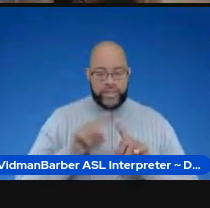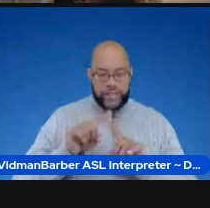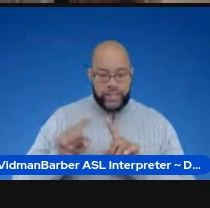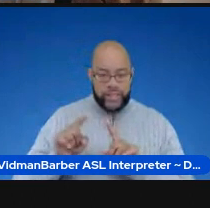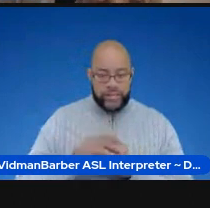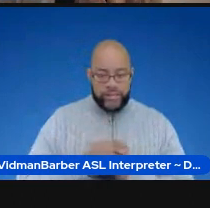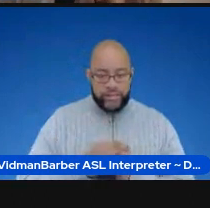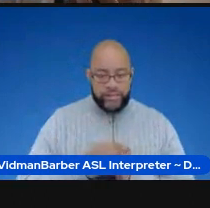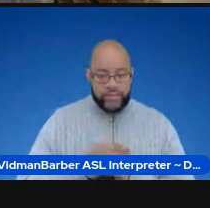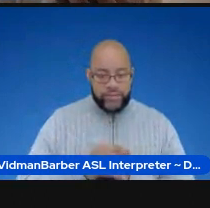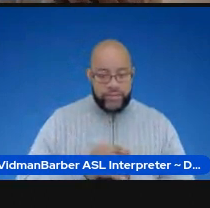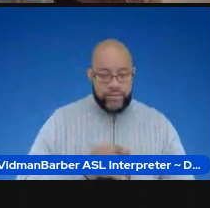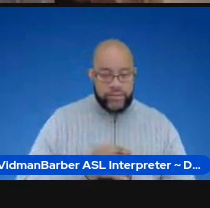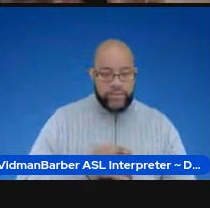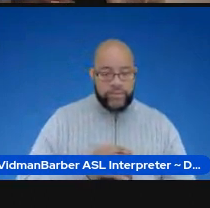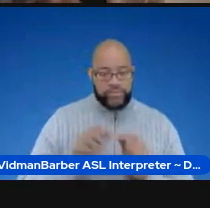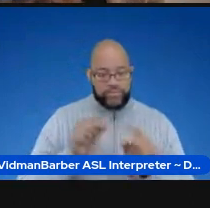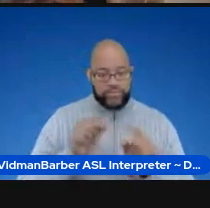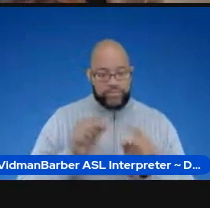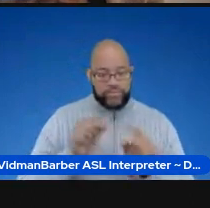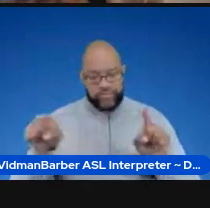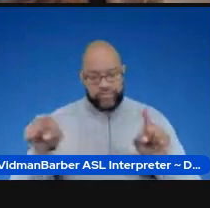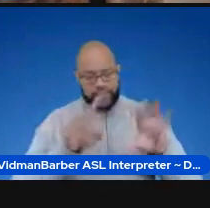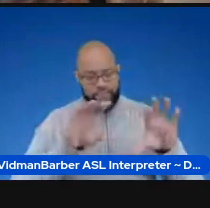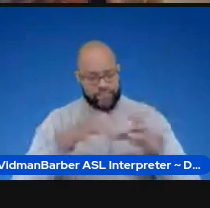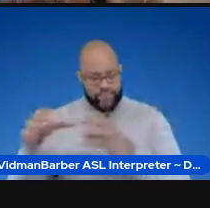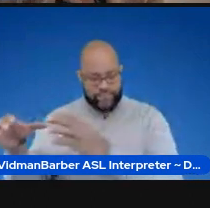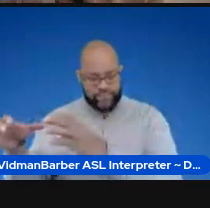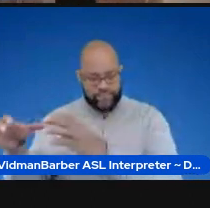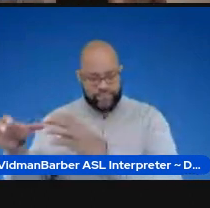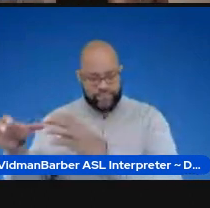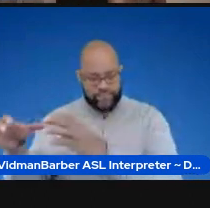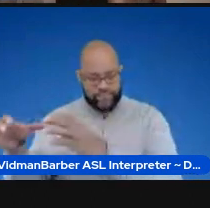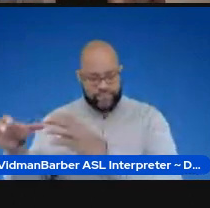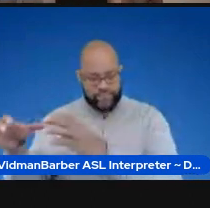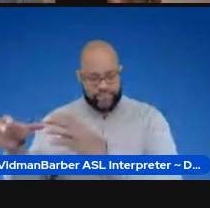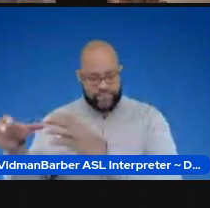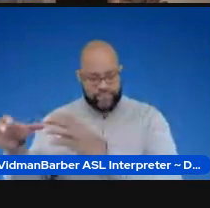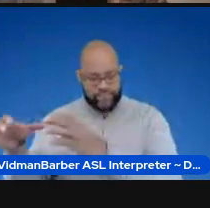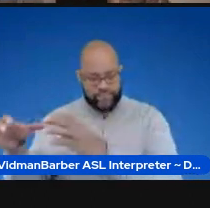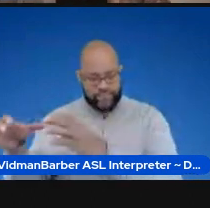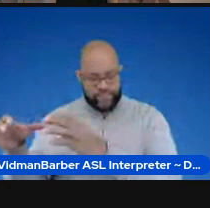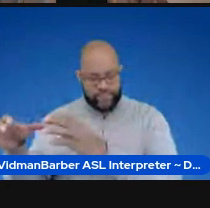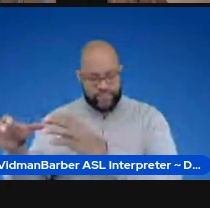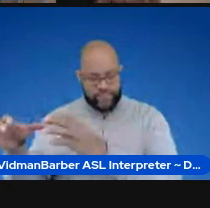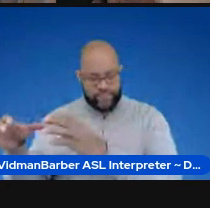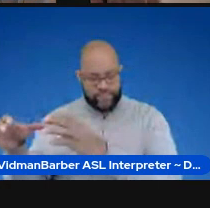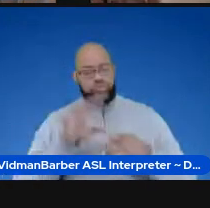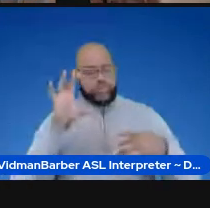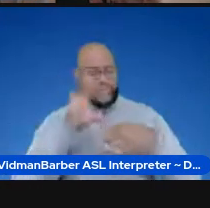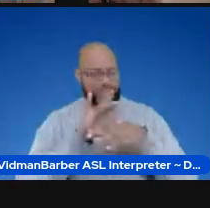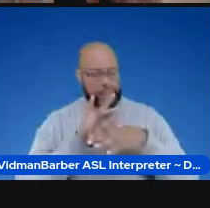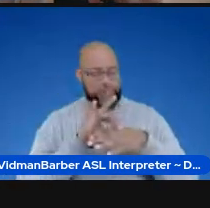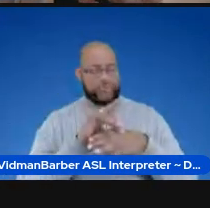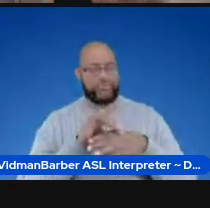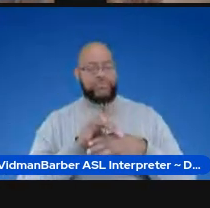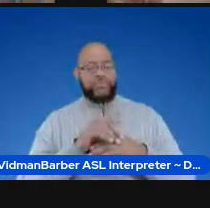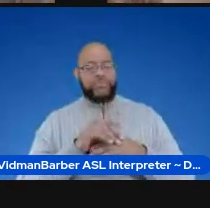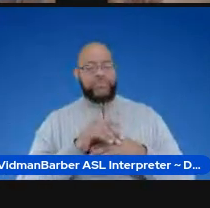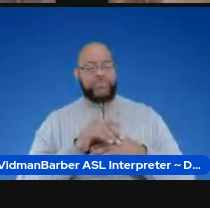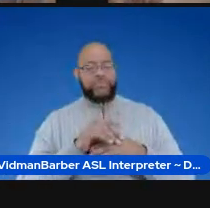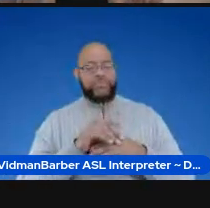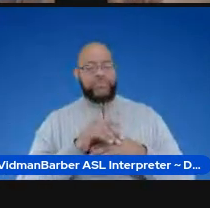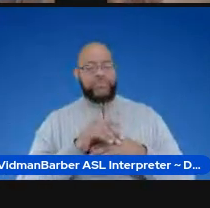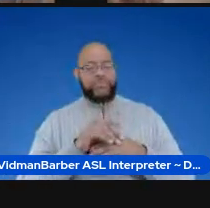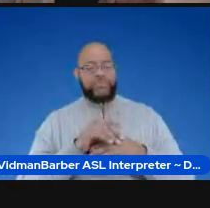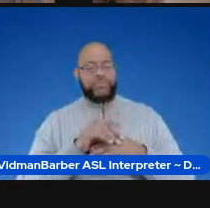And what we observed was the ability for the bacteria to adhere significantly better with